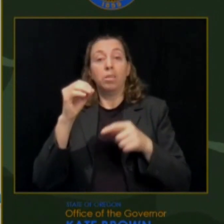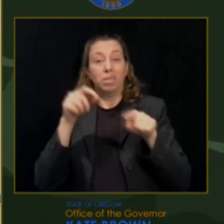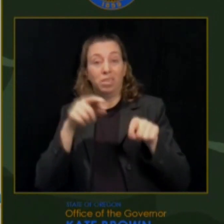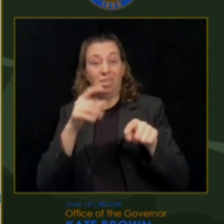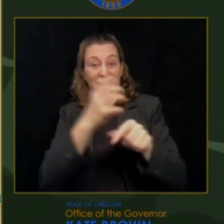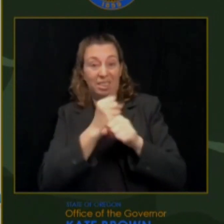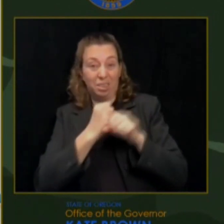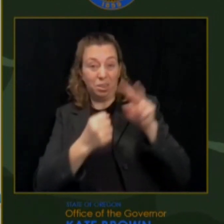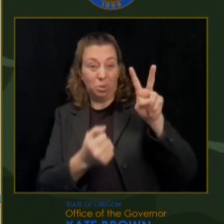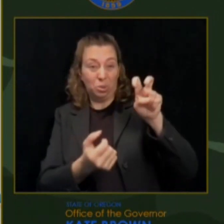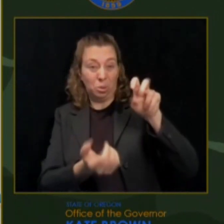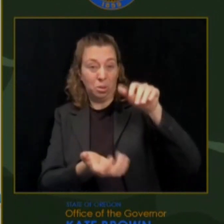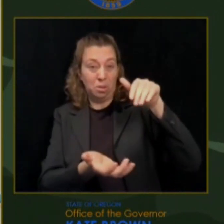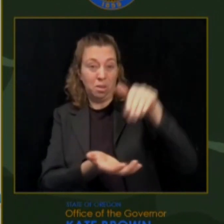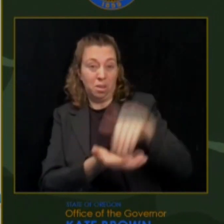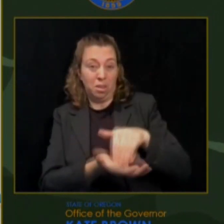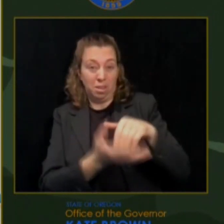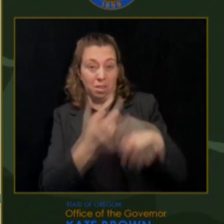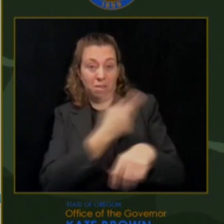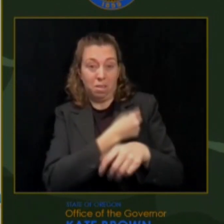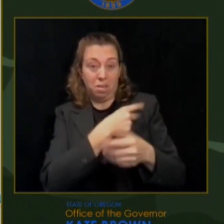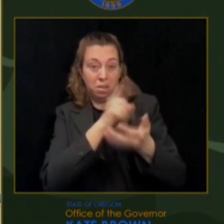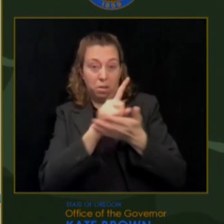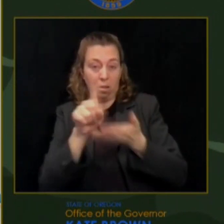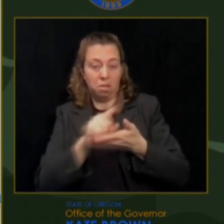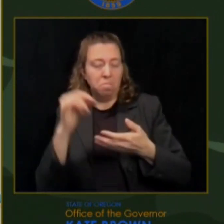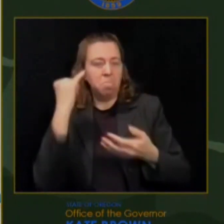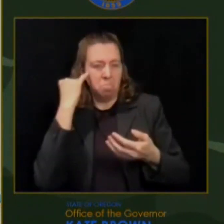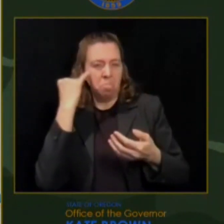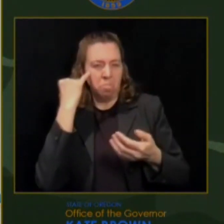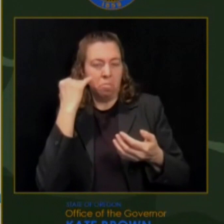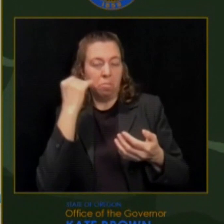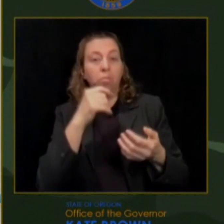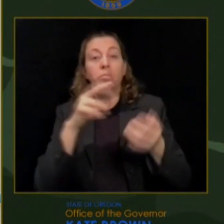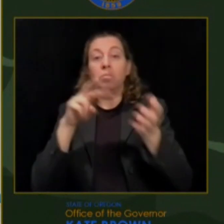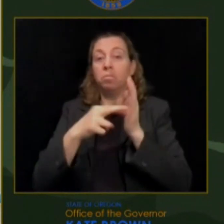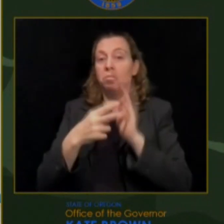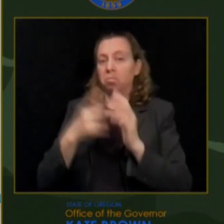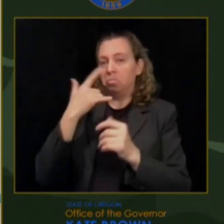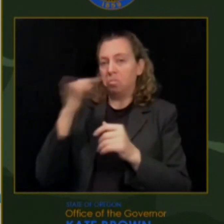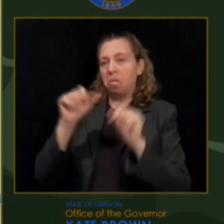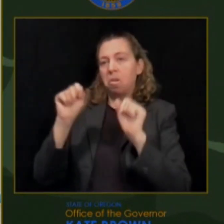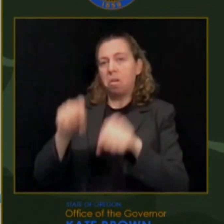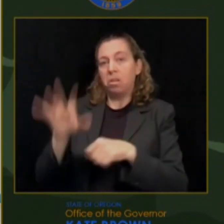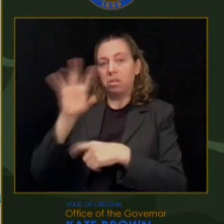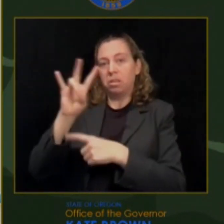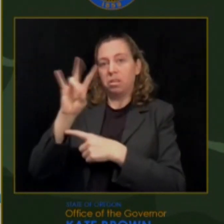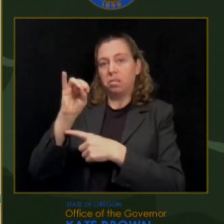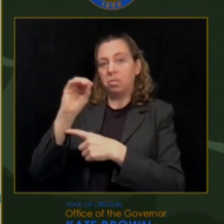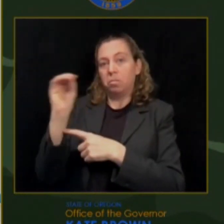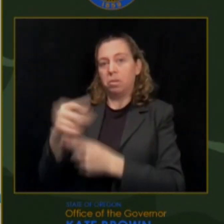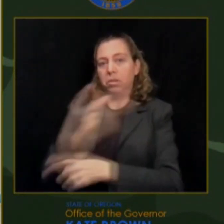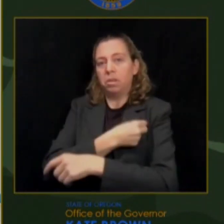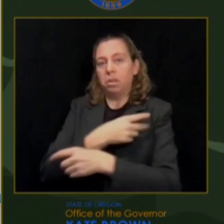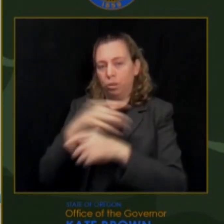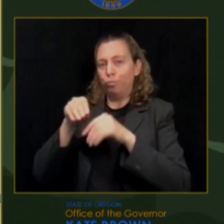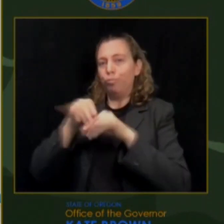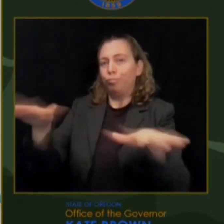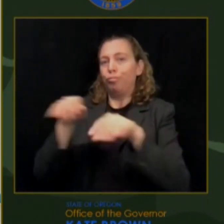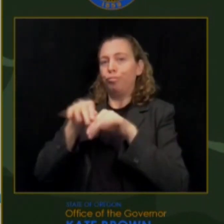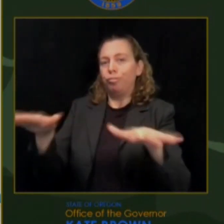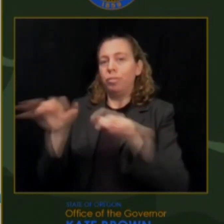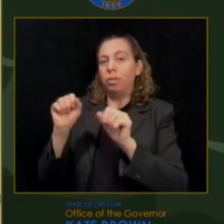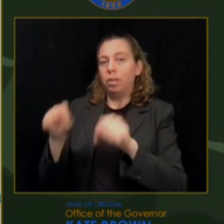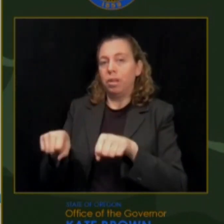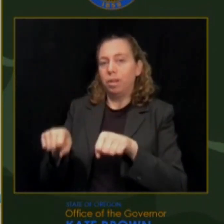per week, Oregon would have enough first doses to vaccinate 7 in 10 adults by the end of April 2021, and all adults